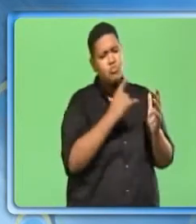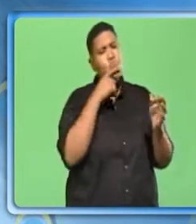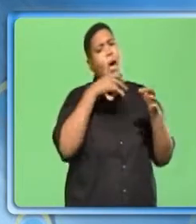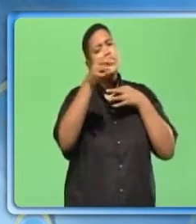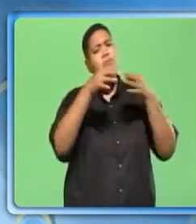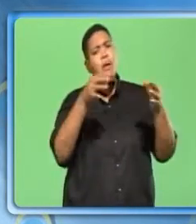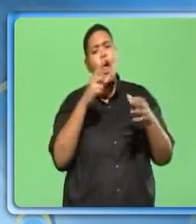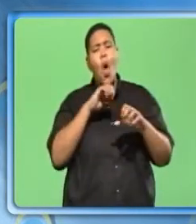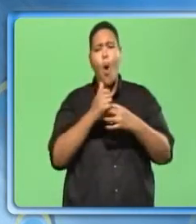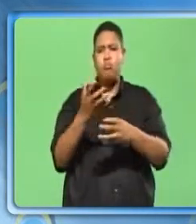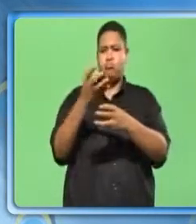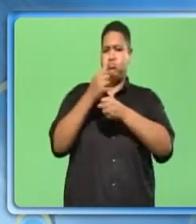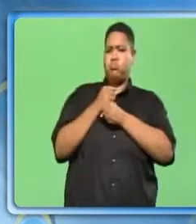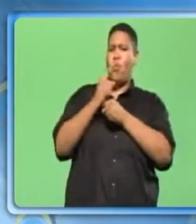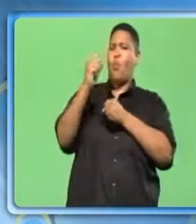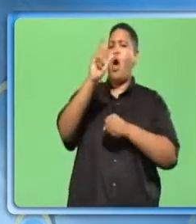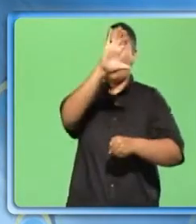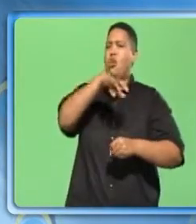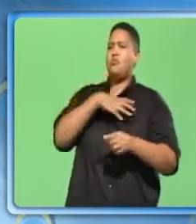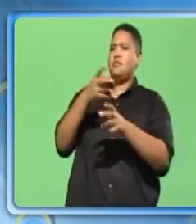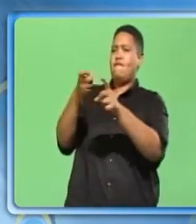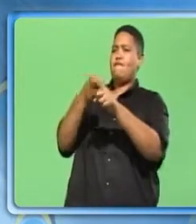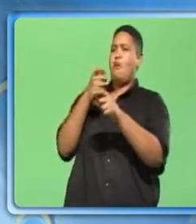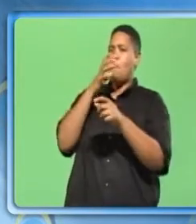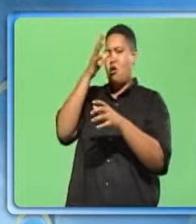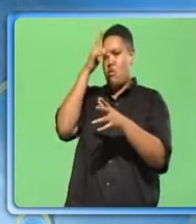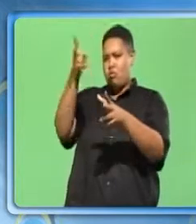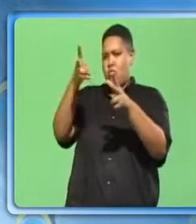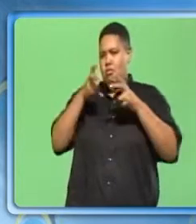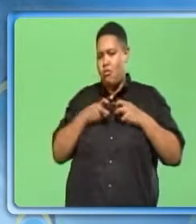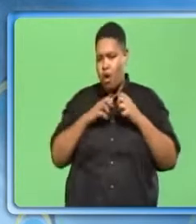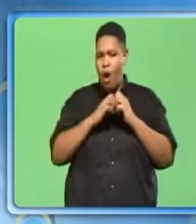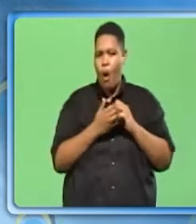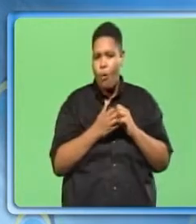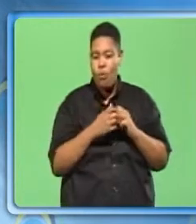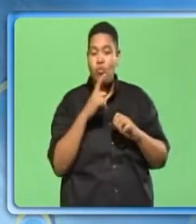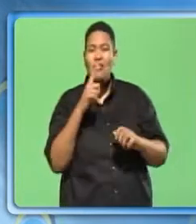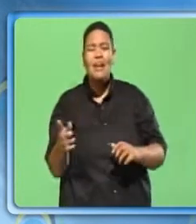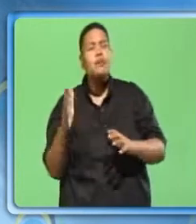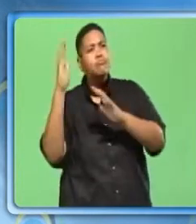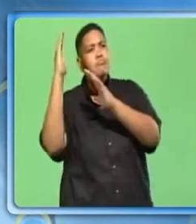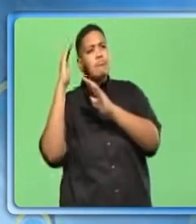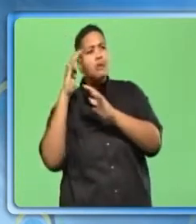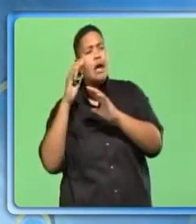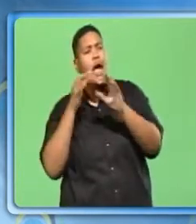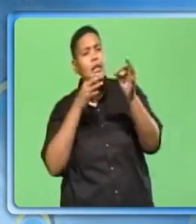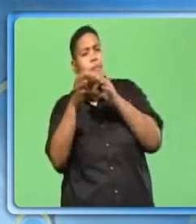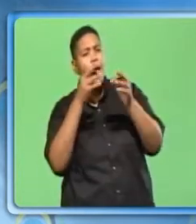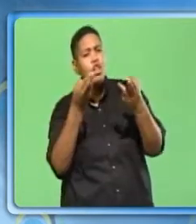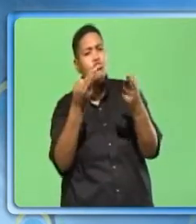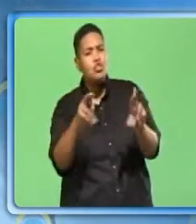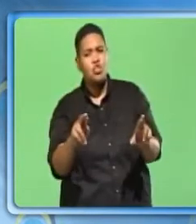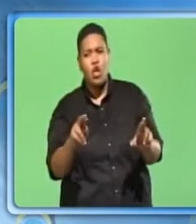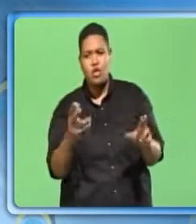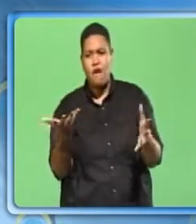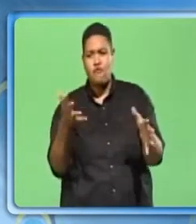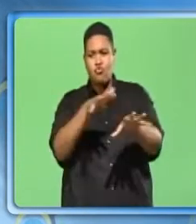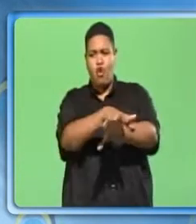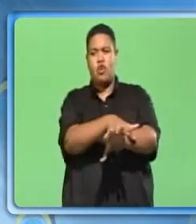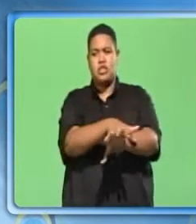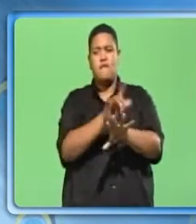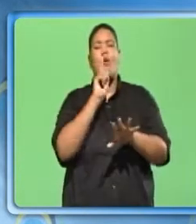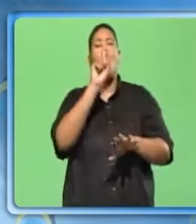of a single pair of characteristics. Predict the results of crosses involving one pair